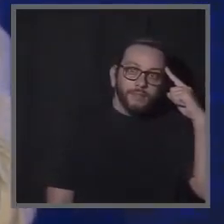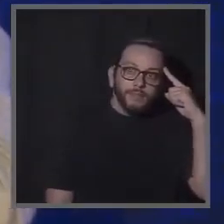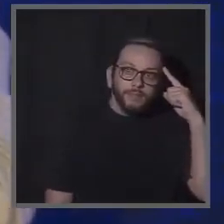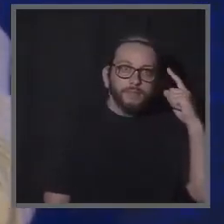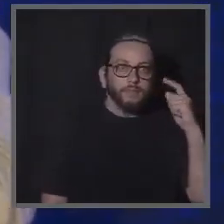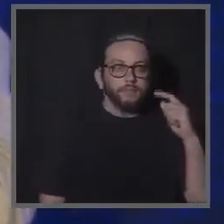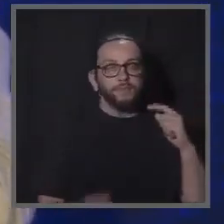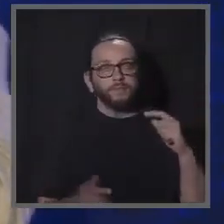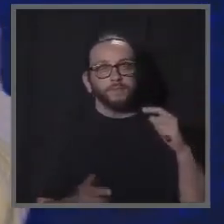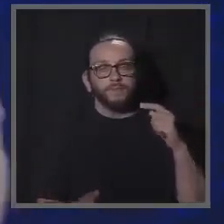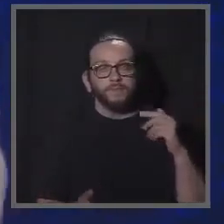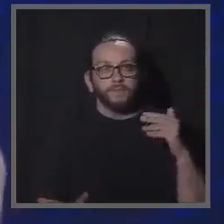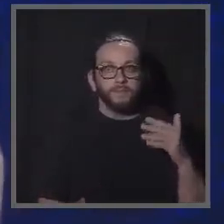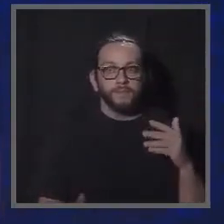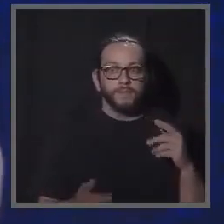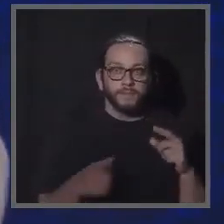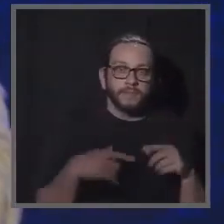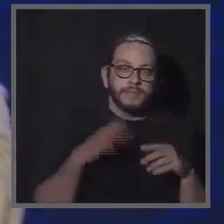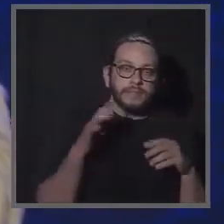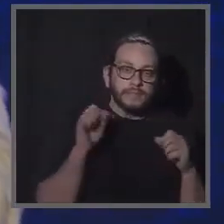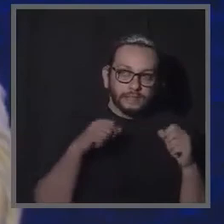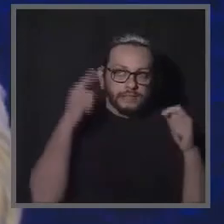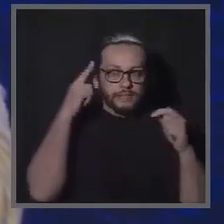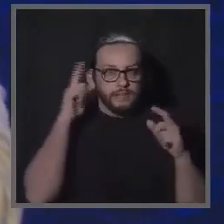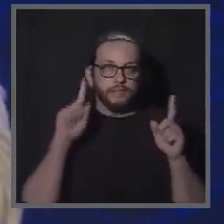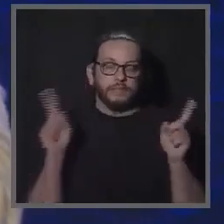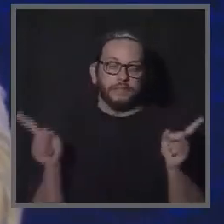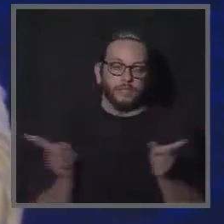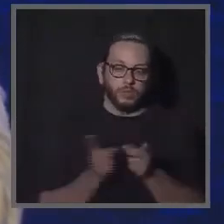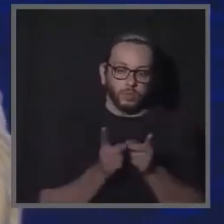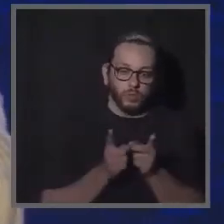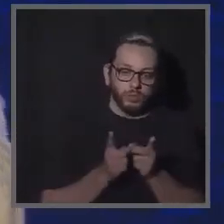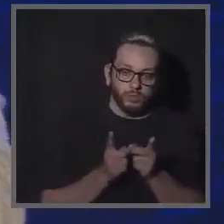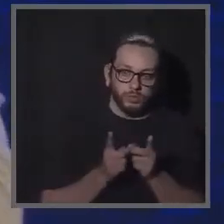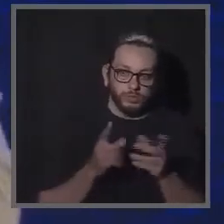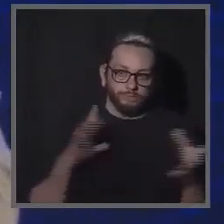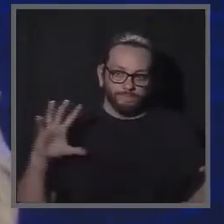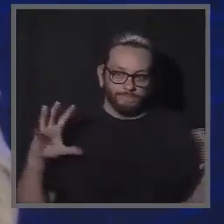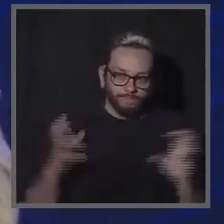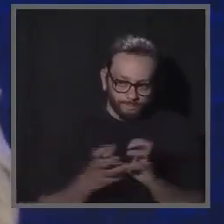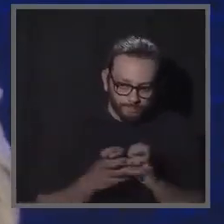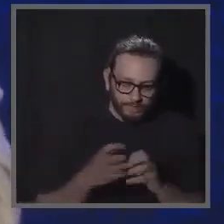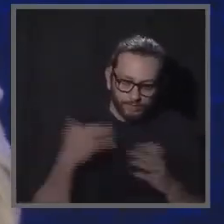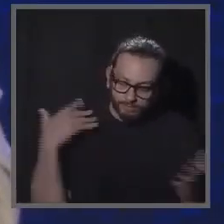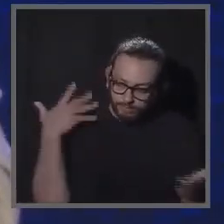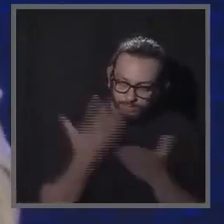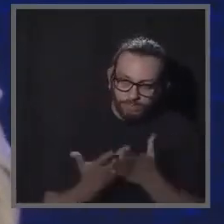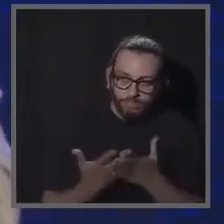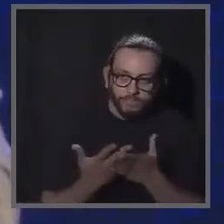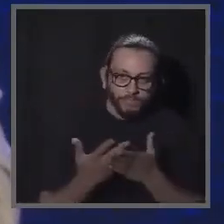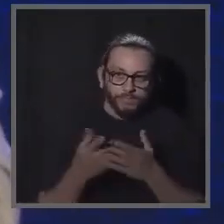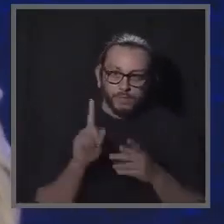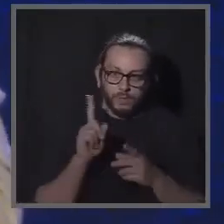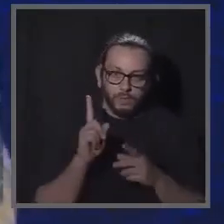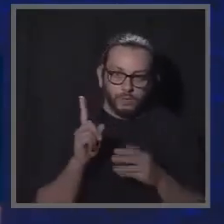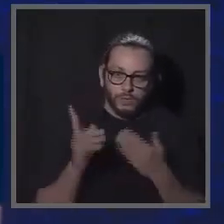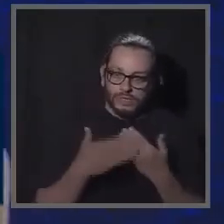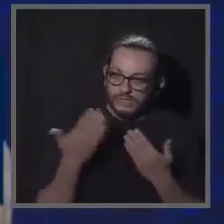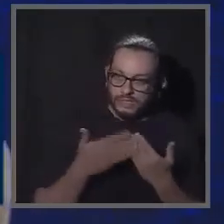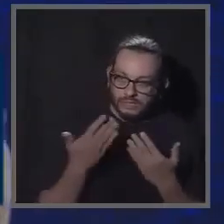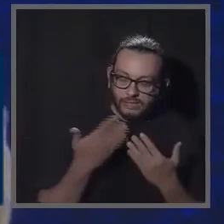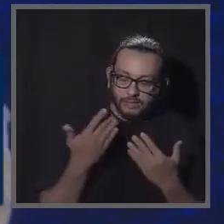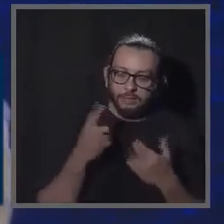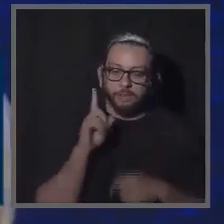try to organize, to summarize what we've been discussing, which is not really easy,